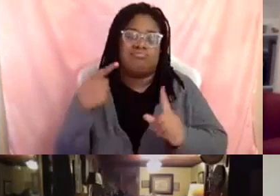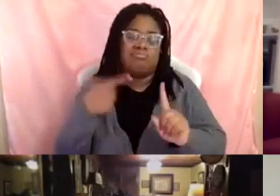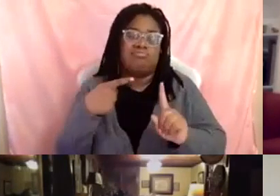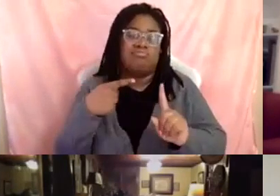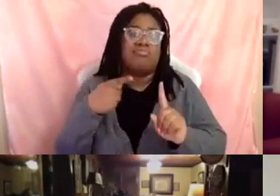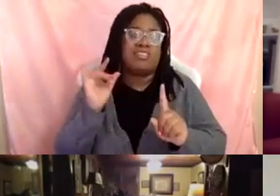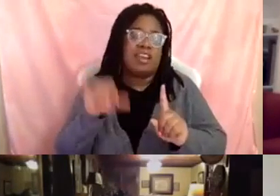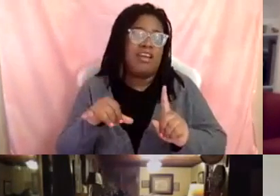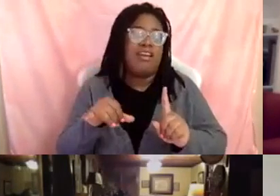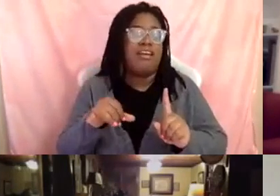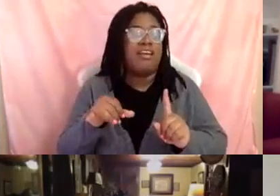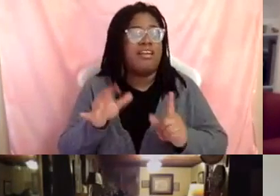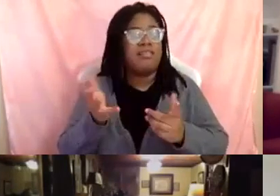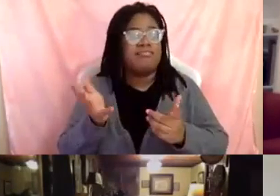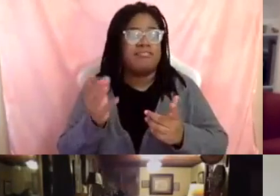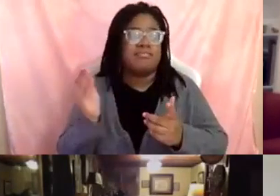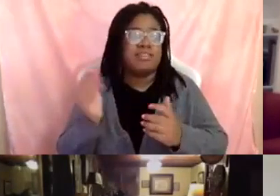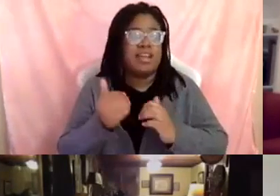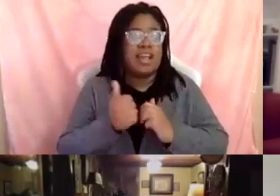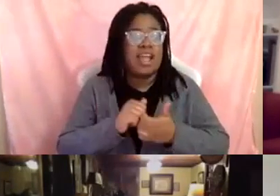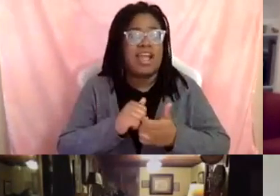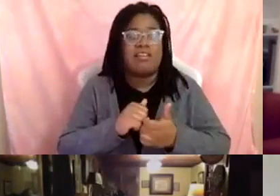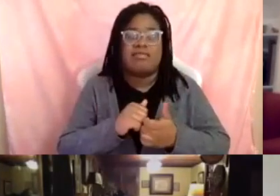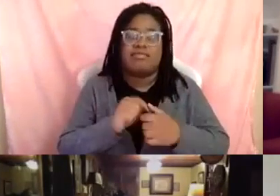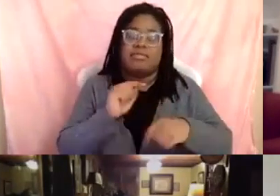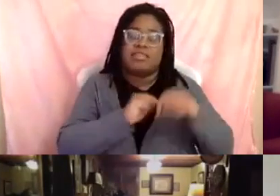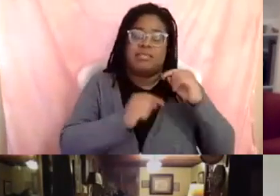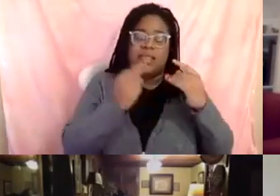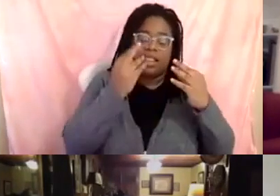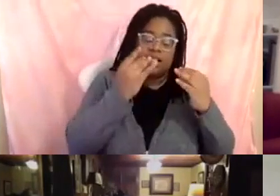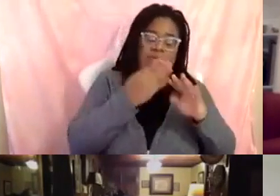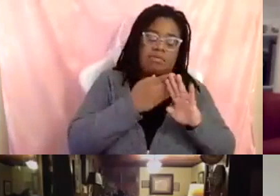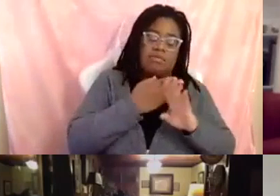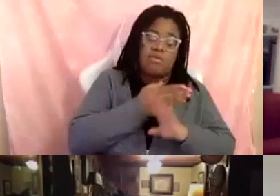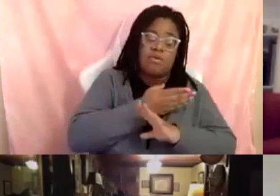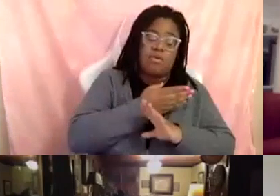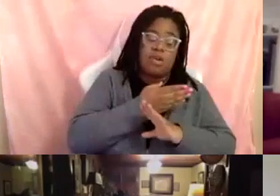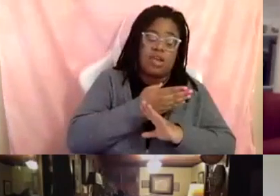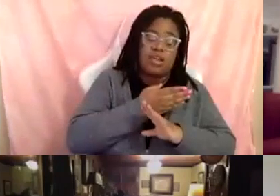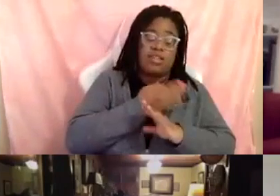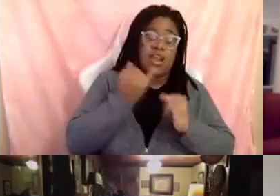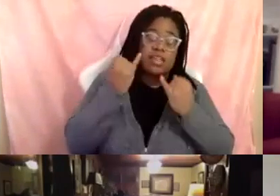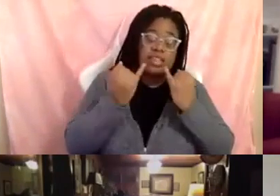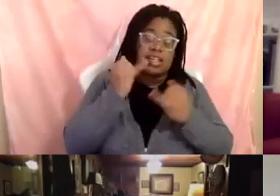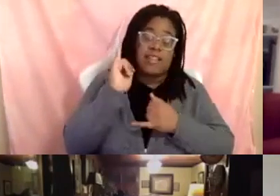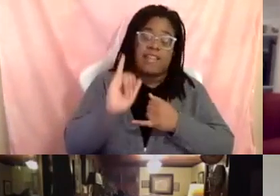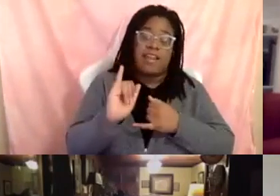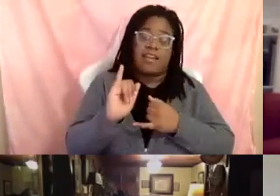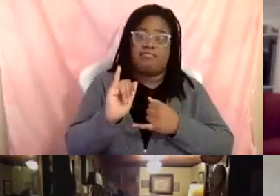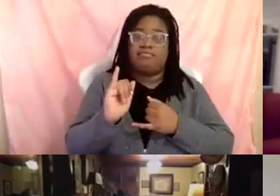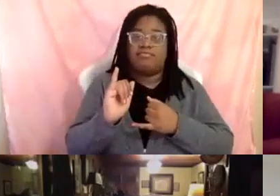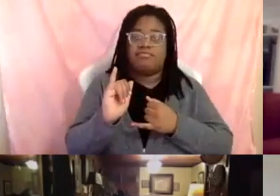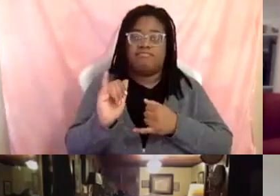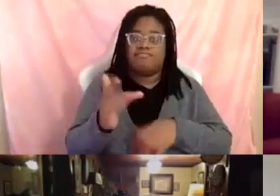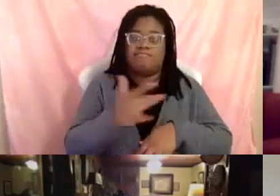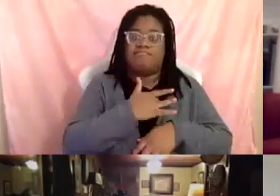and how, kind of going back to my thought before, was that there are ideas that are words that resonate with